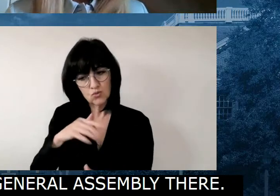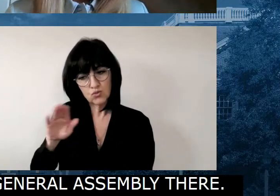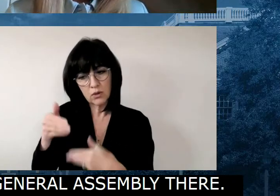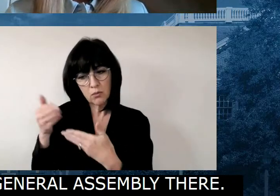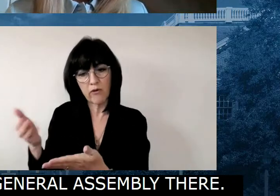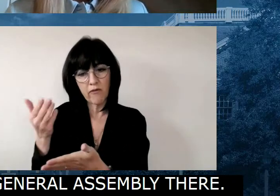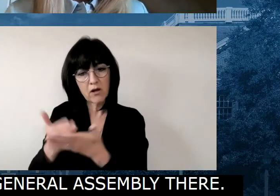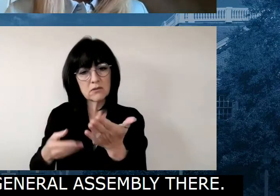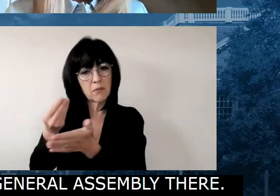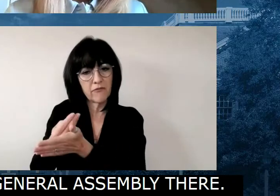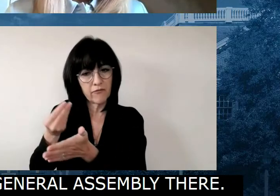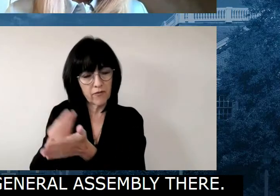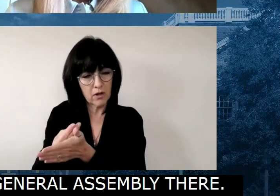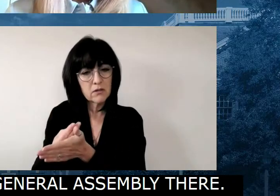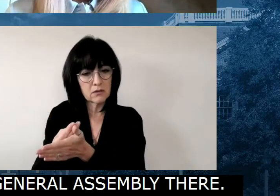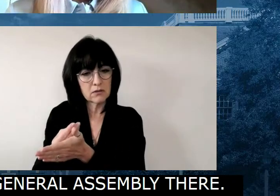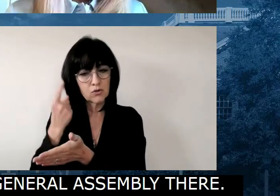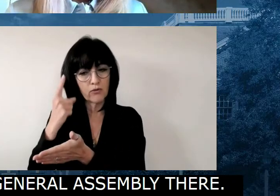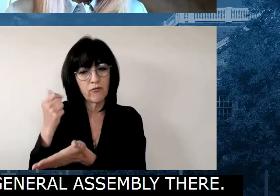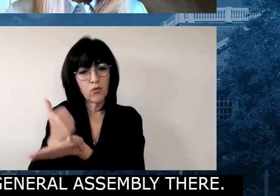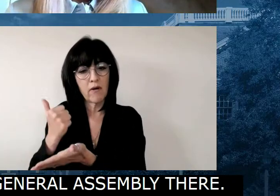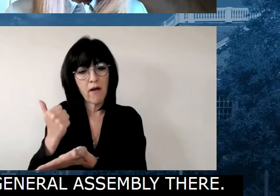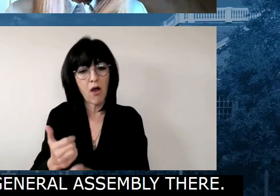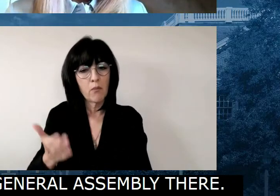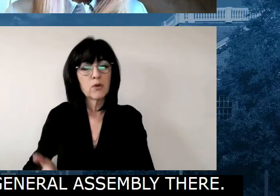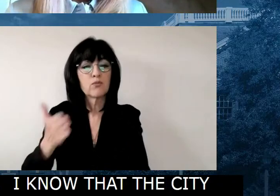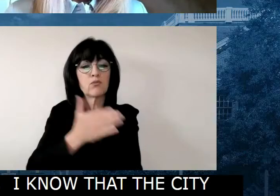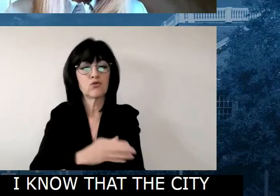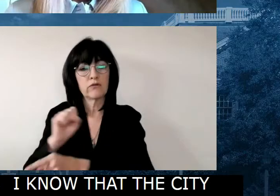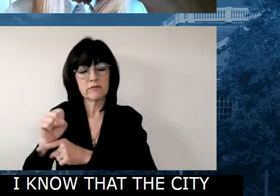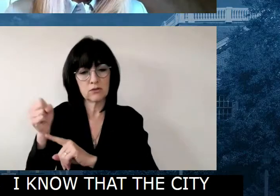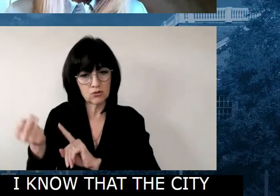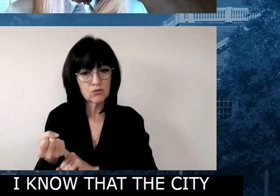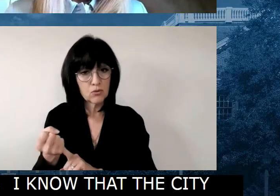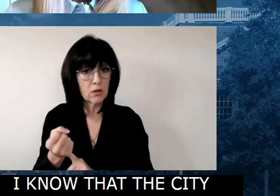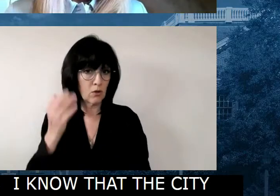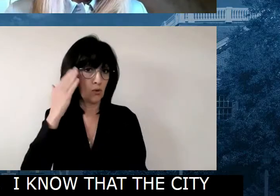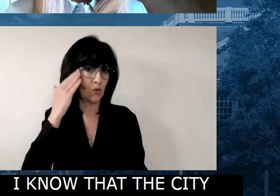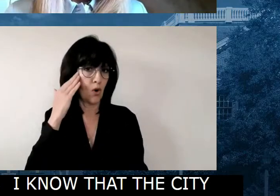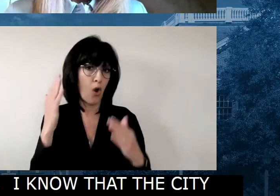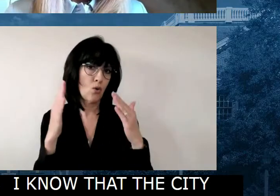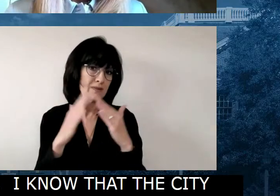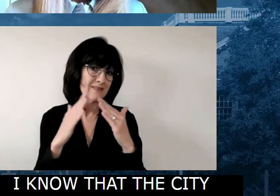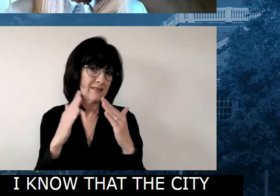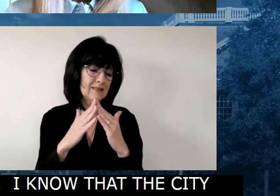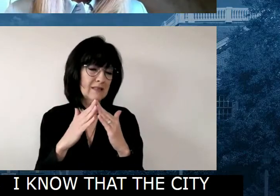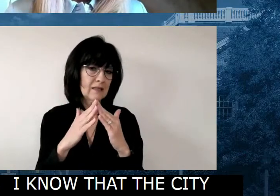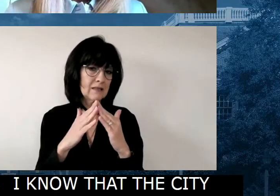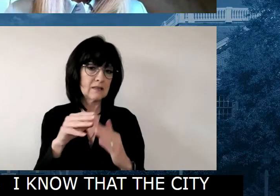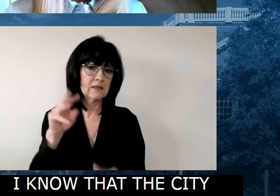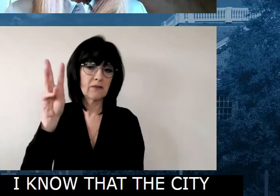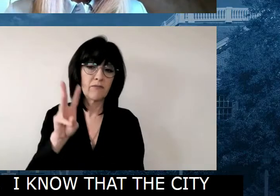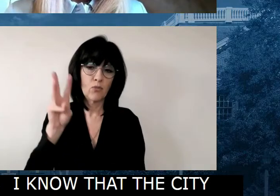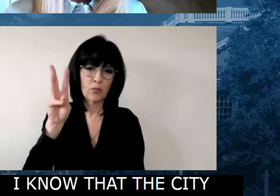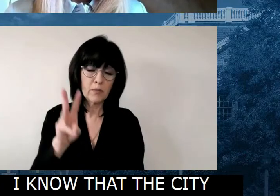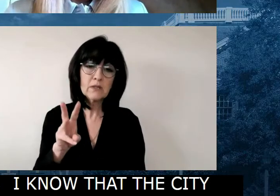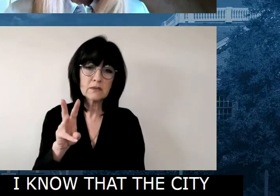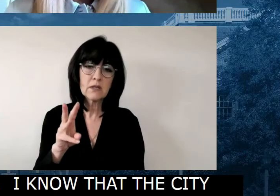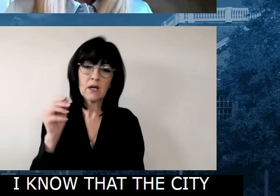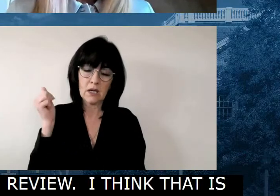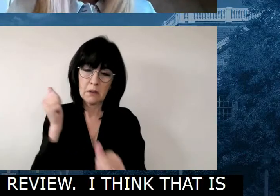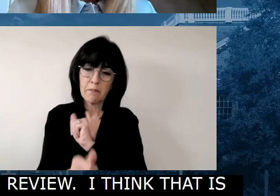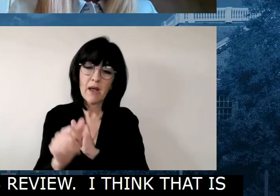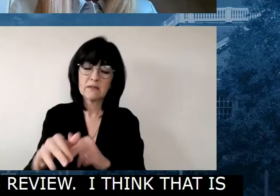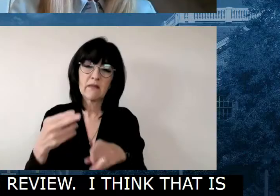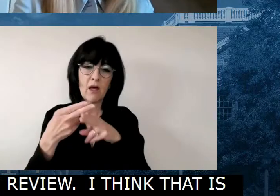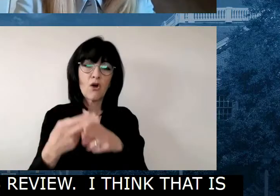city of Wilmington has passed citizens review. I think that's something that we should do more statewide. So there's a lot of things that have